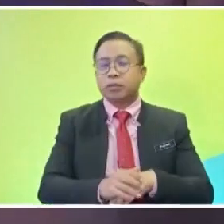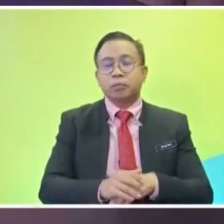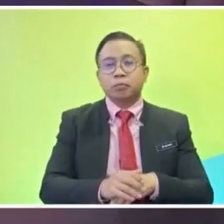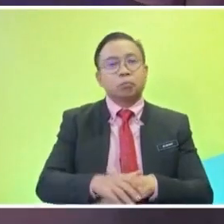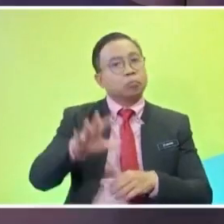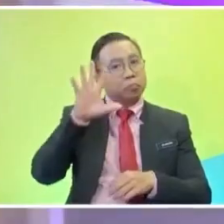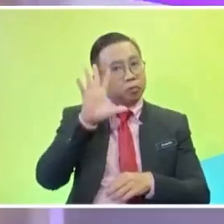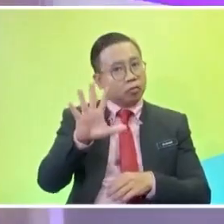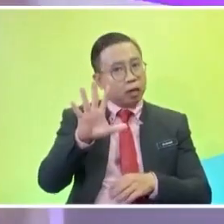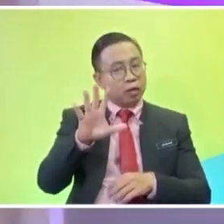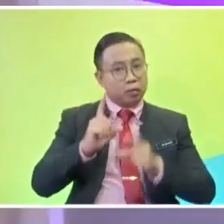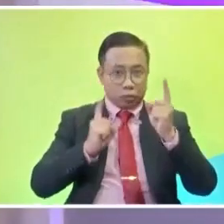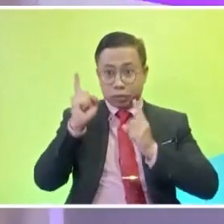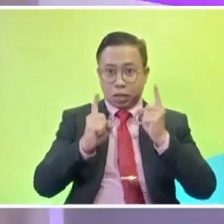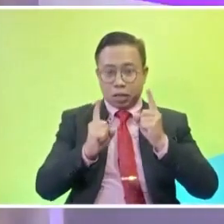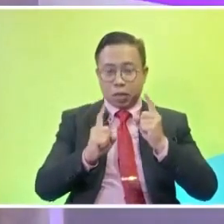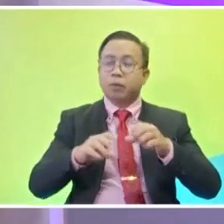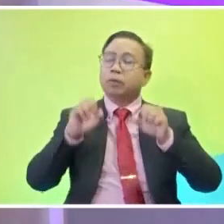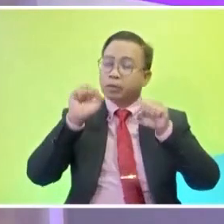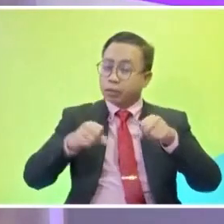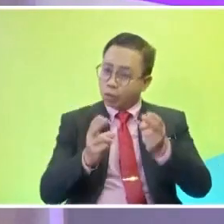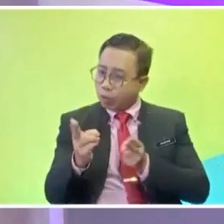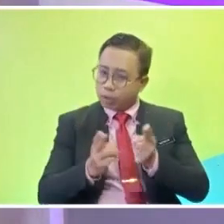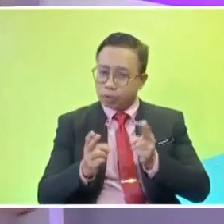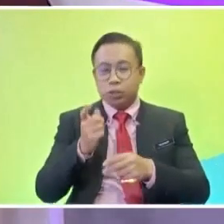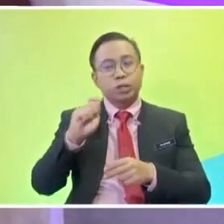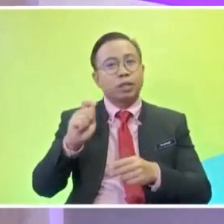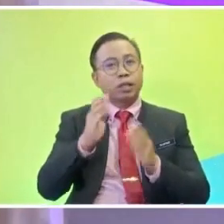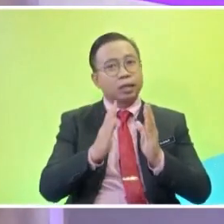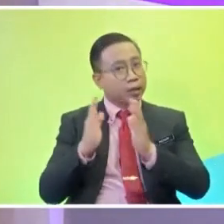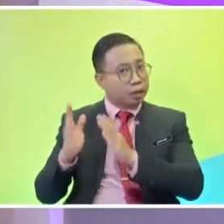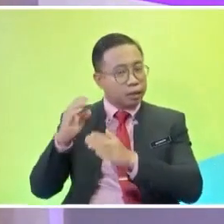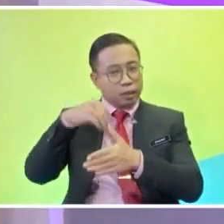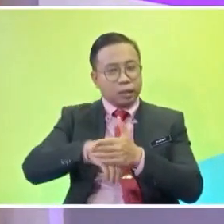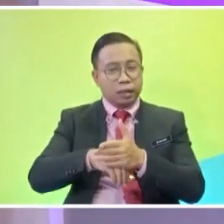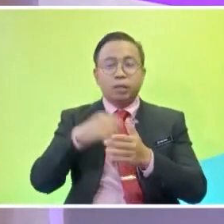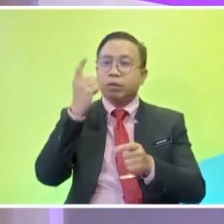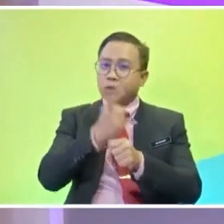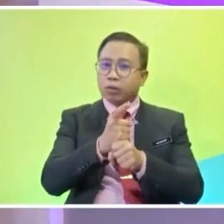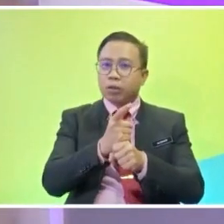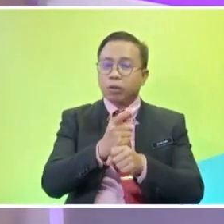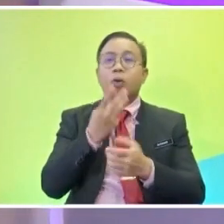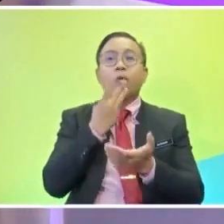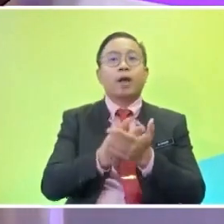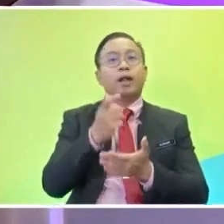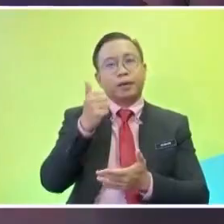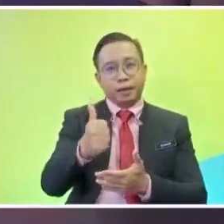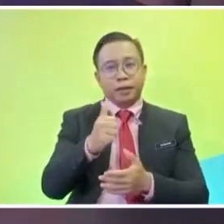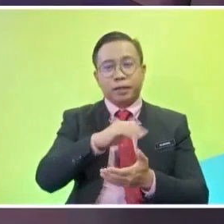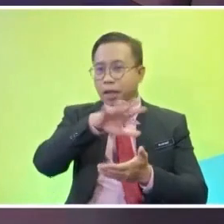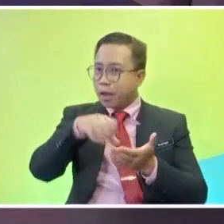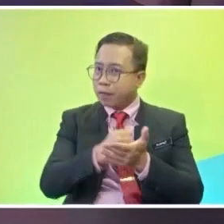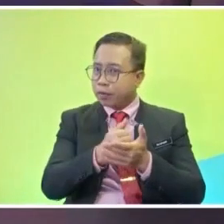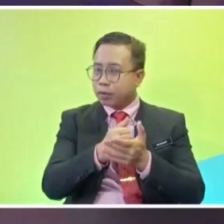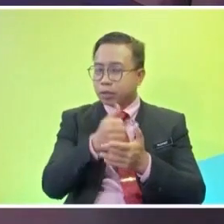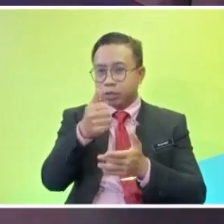a five stars because they managed to rearrange everything to the correct order. Very well done, pupils. Well done, everyone.